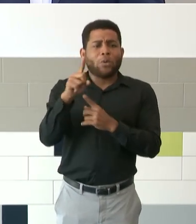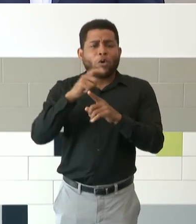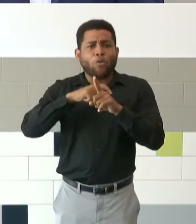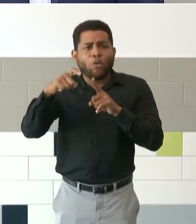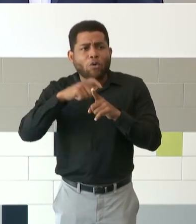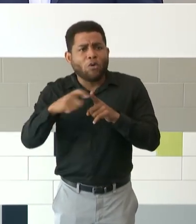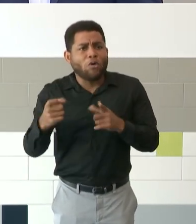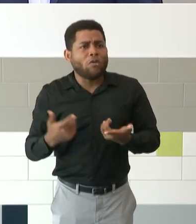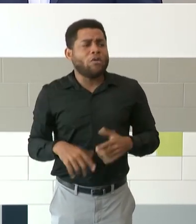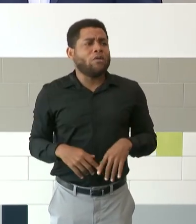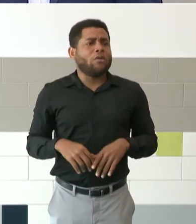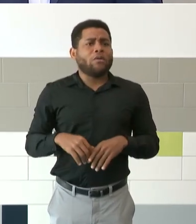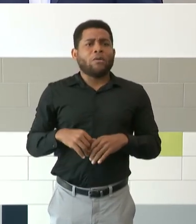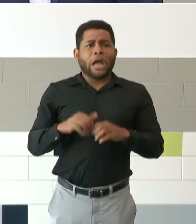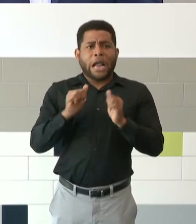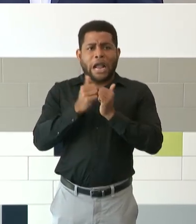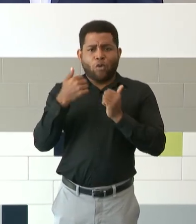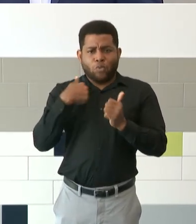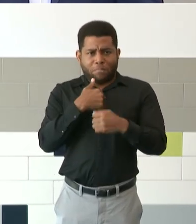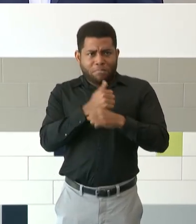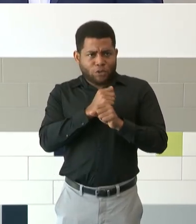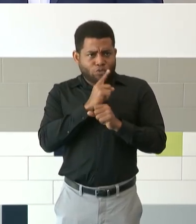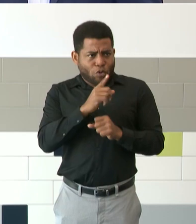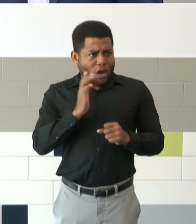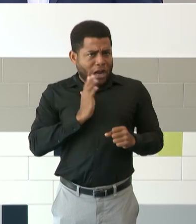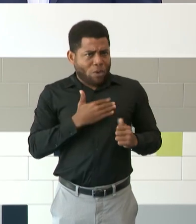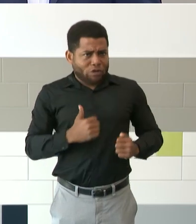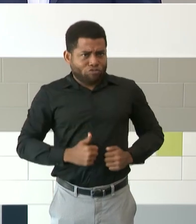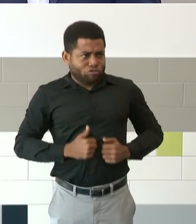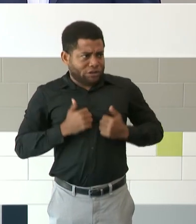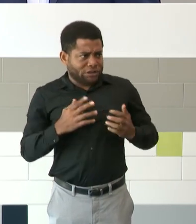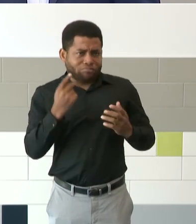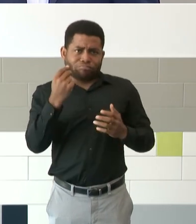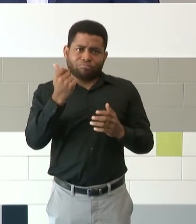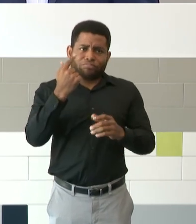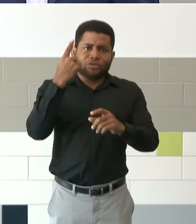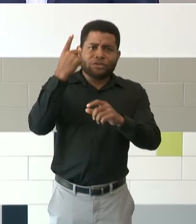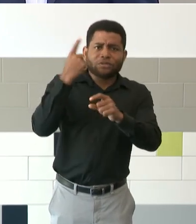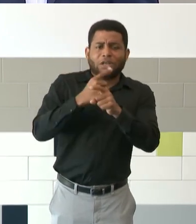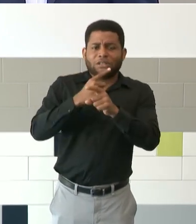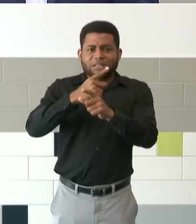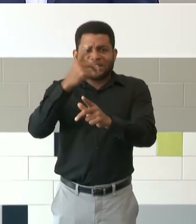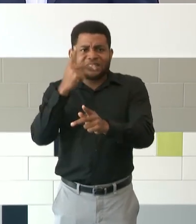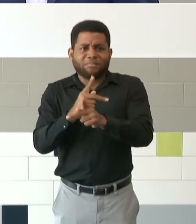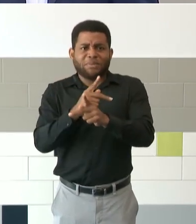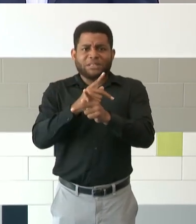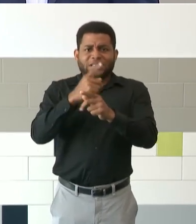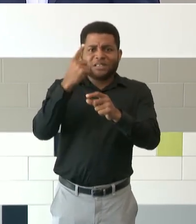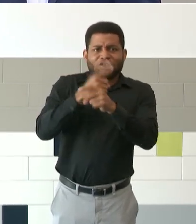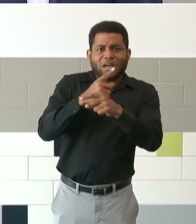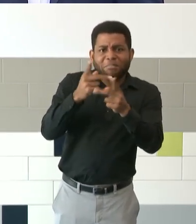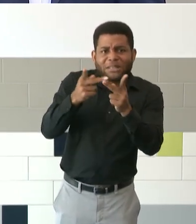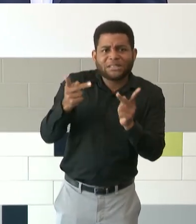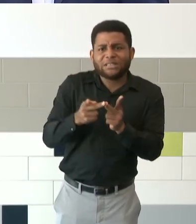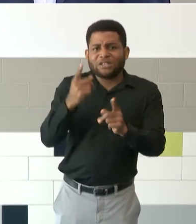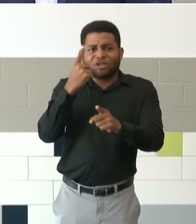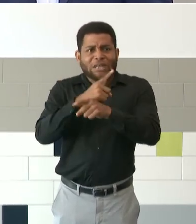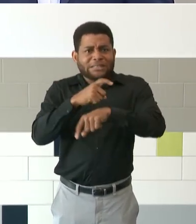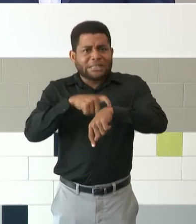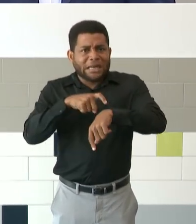our residents to get the right care in the right place at the right time when they don't have an